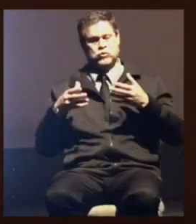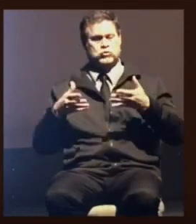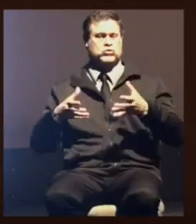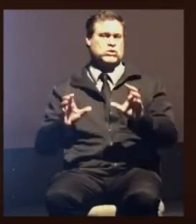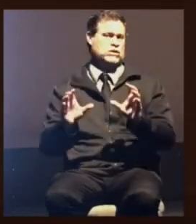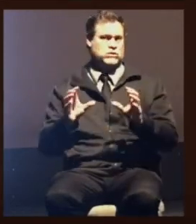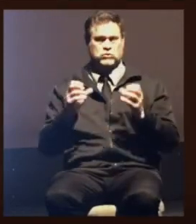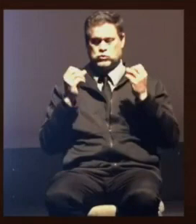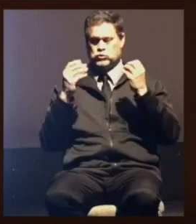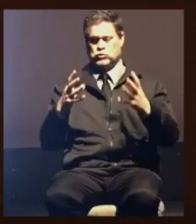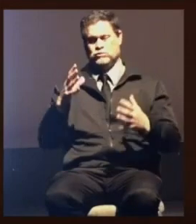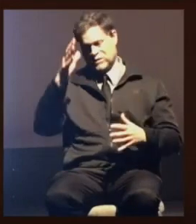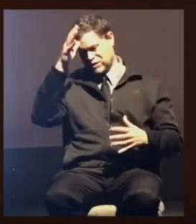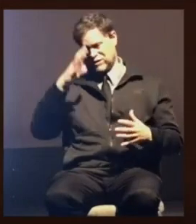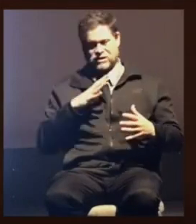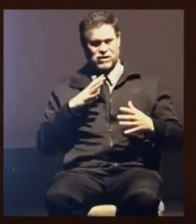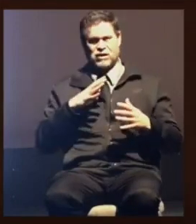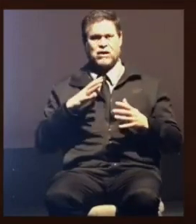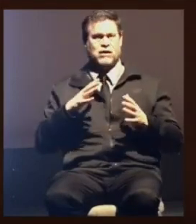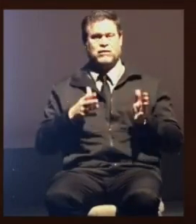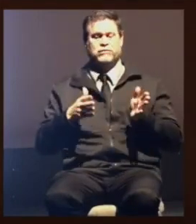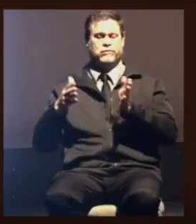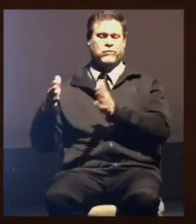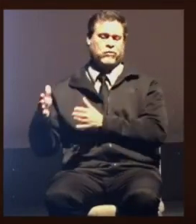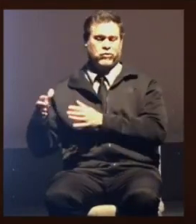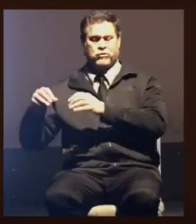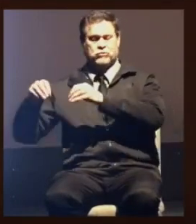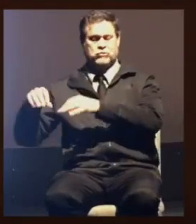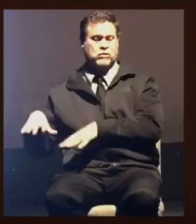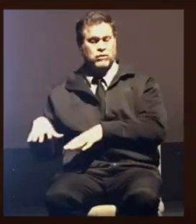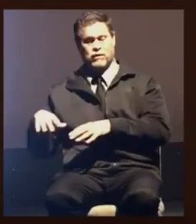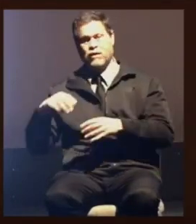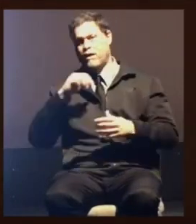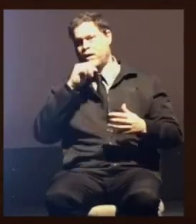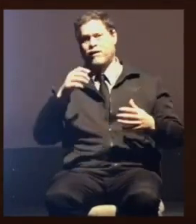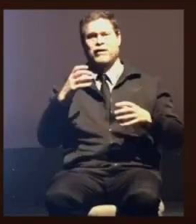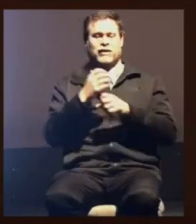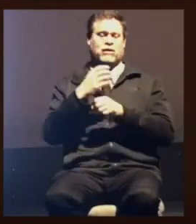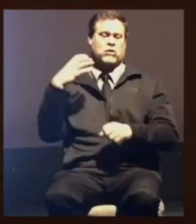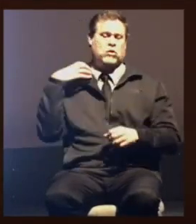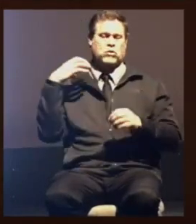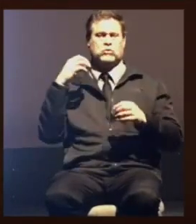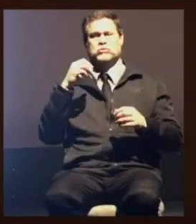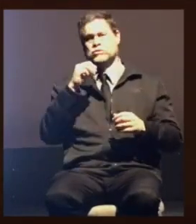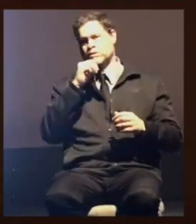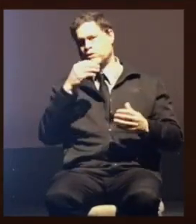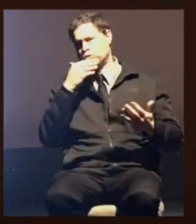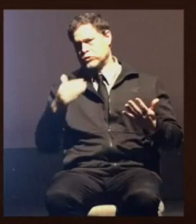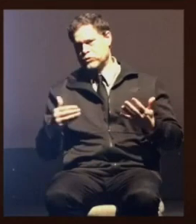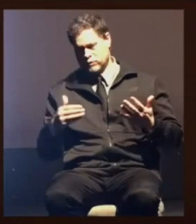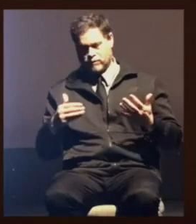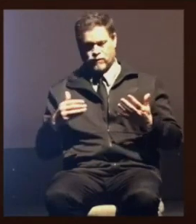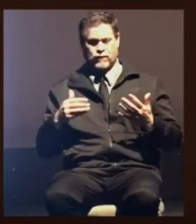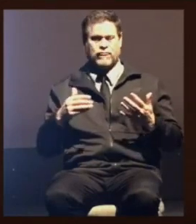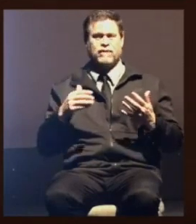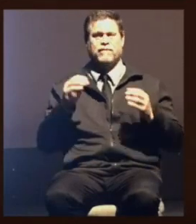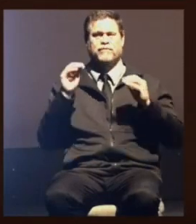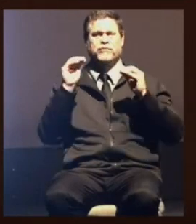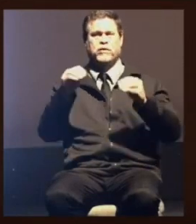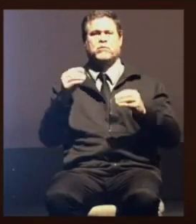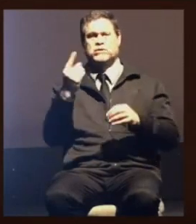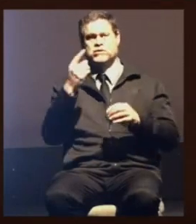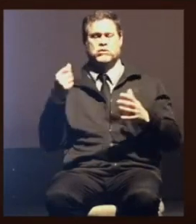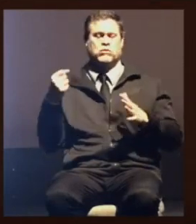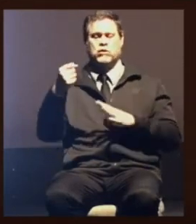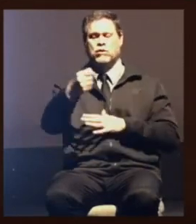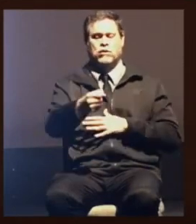many guys that have fallen by the wayside and I didn't get coached. Well, they put someone in front of me